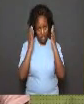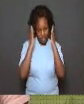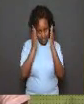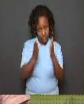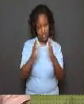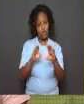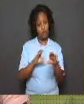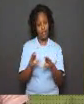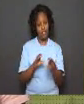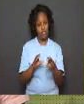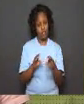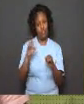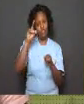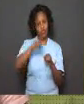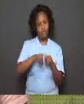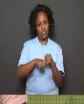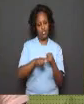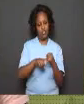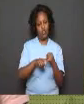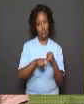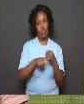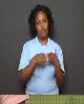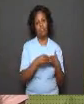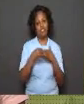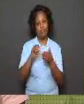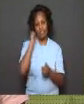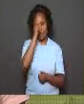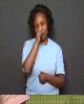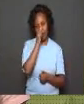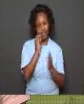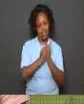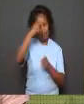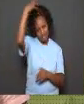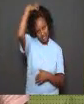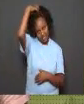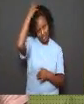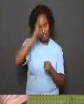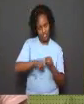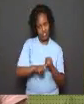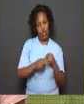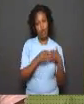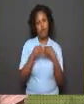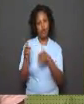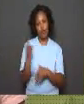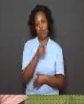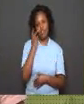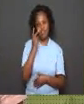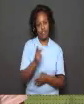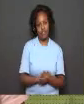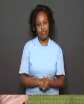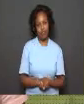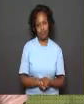attention to the final principle of the Ethiopian Constitution, which is